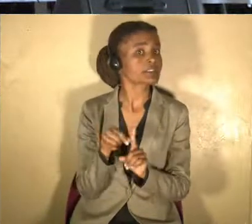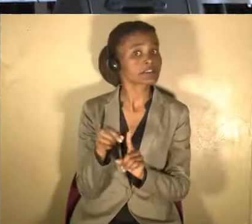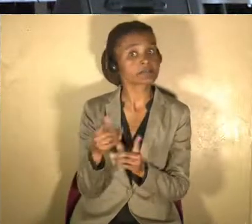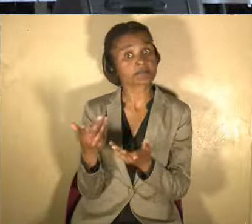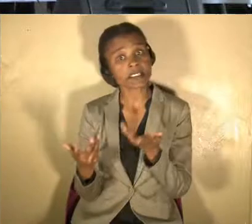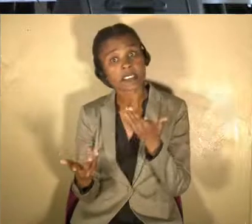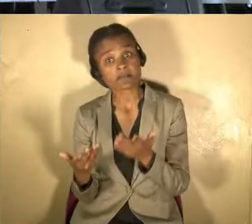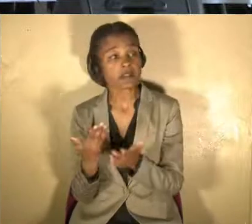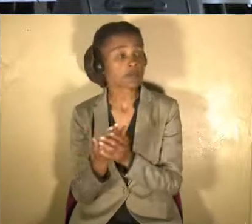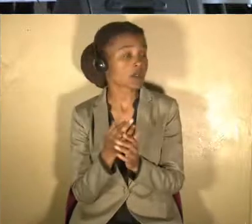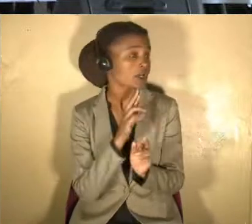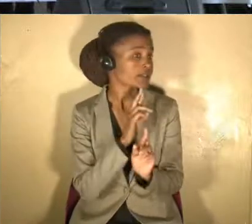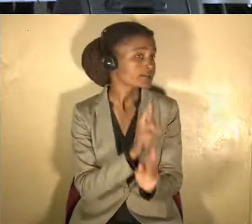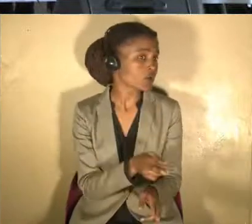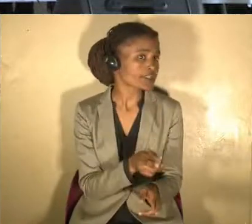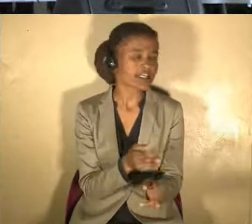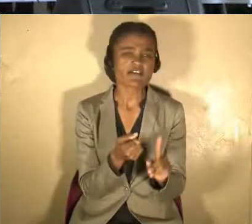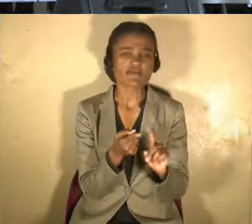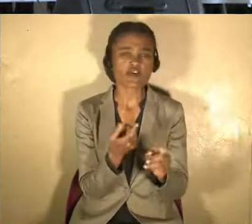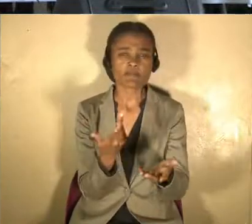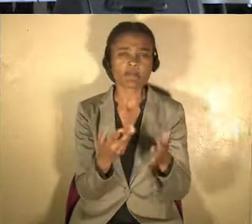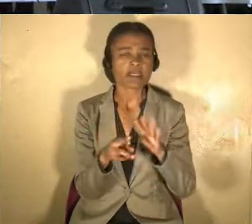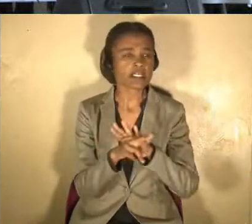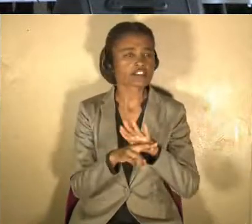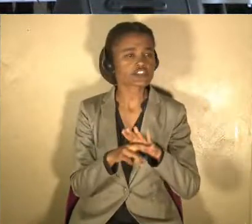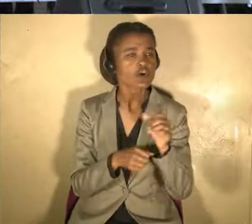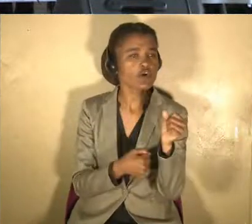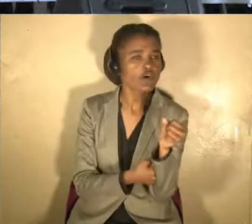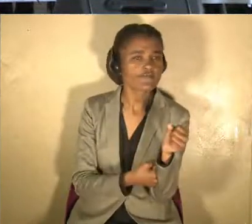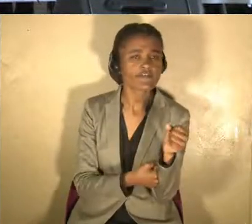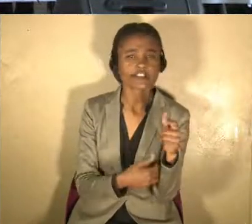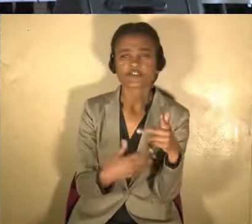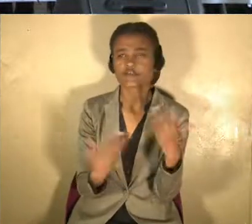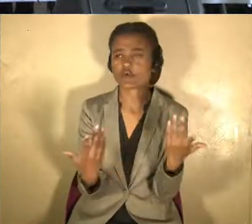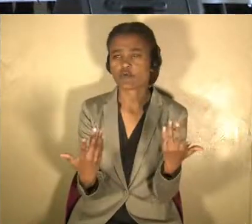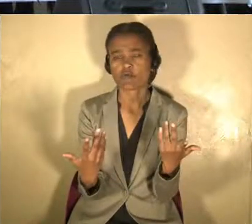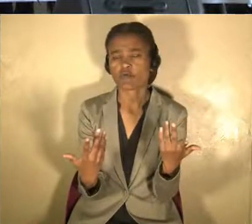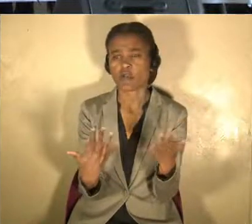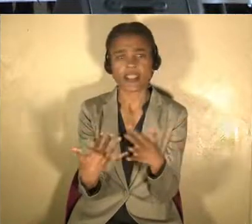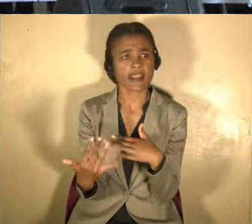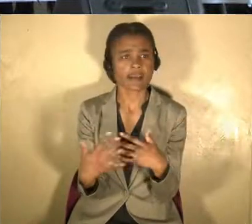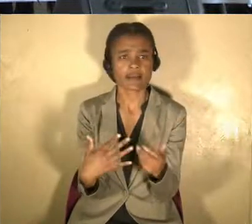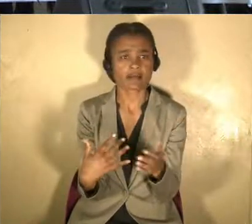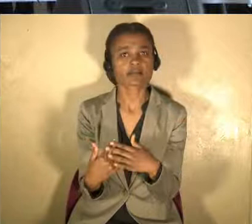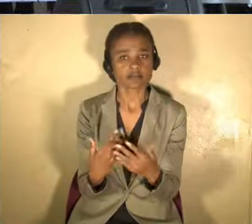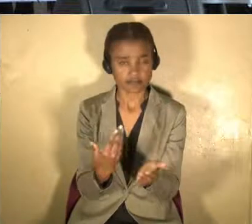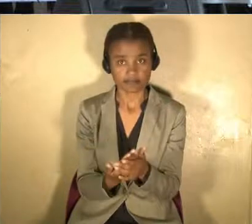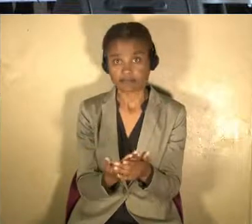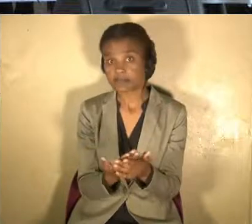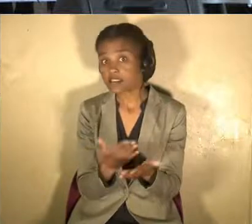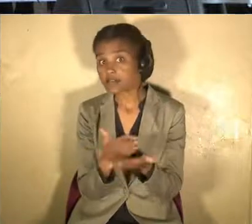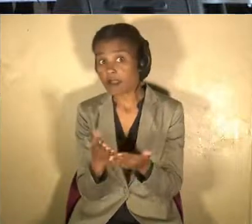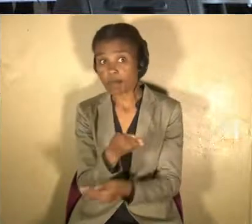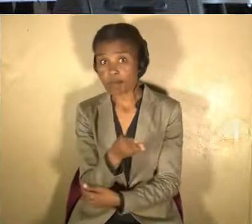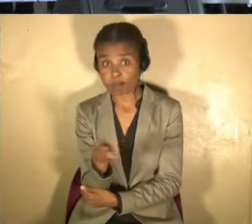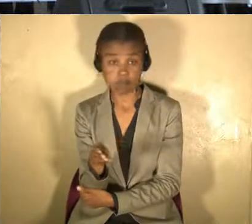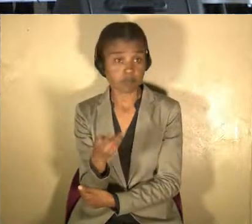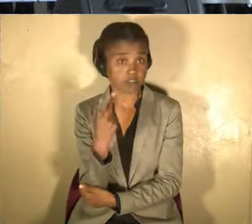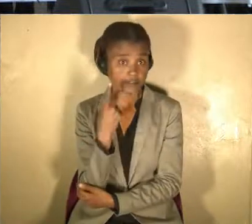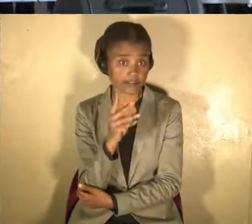either from the regional office, our social development, Bateng Lebona, the team from the regional office,